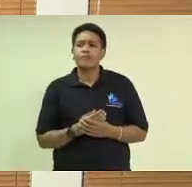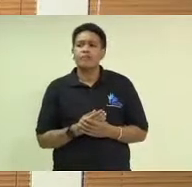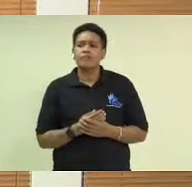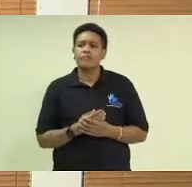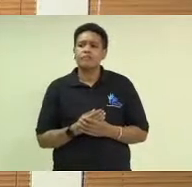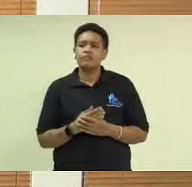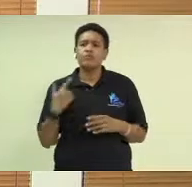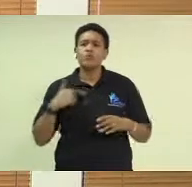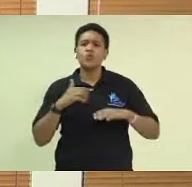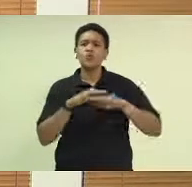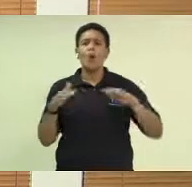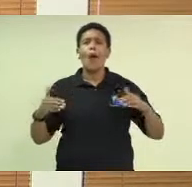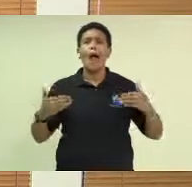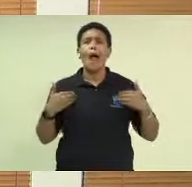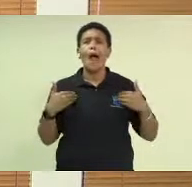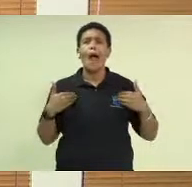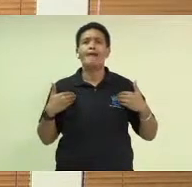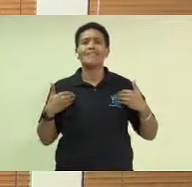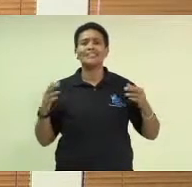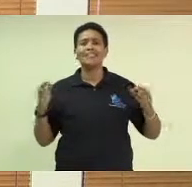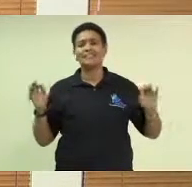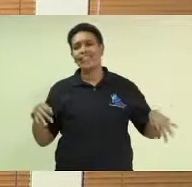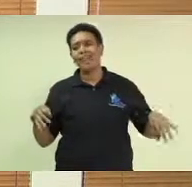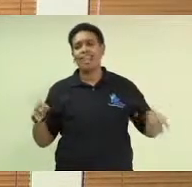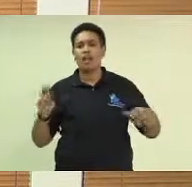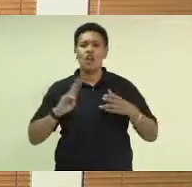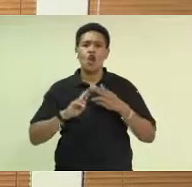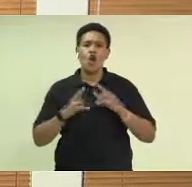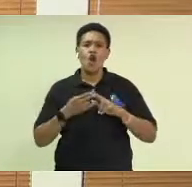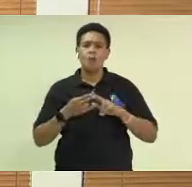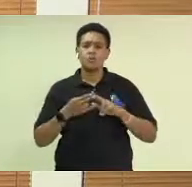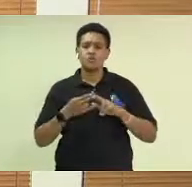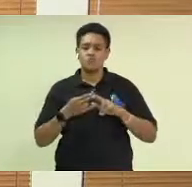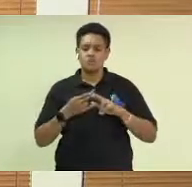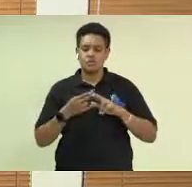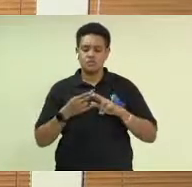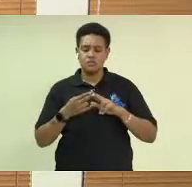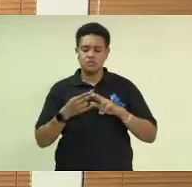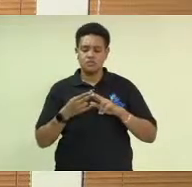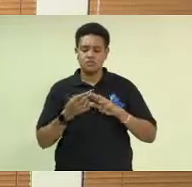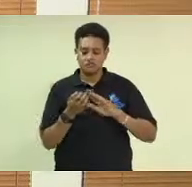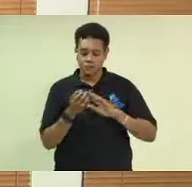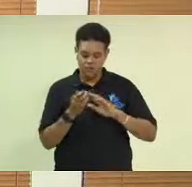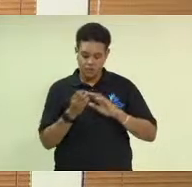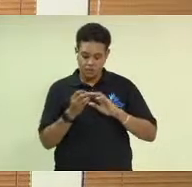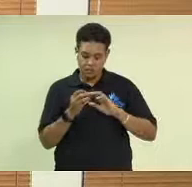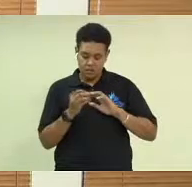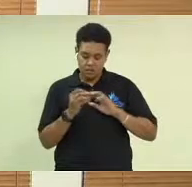we don't have definite numbers, but